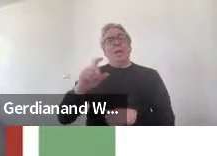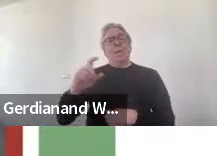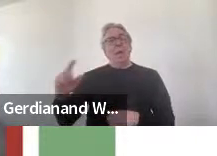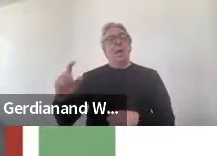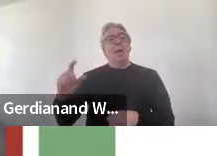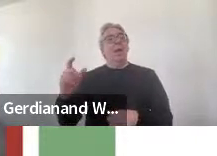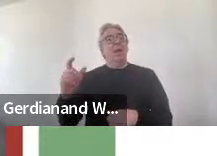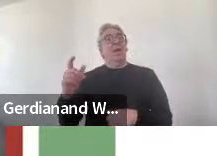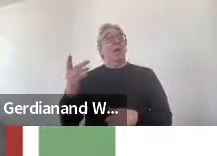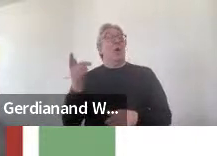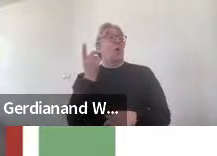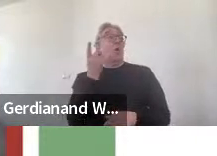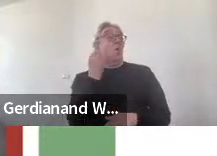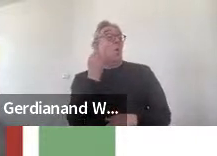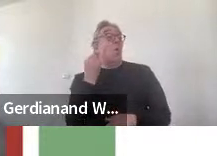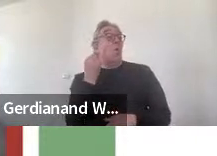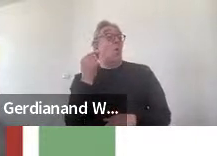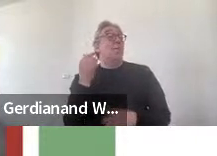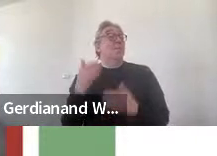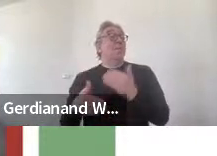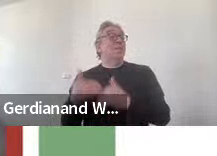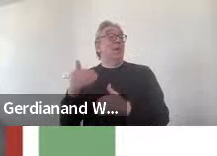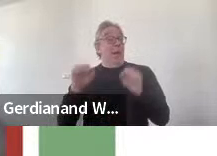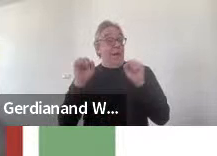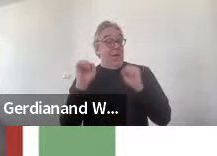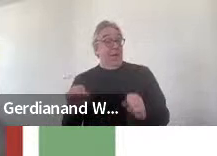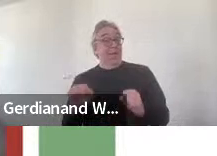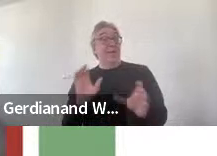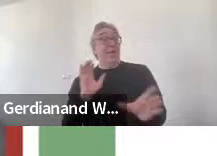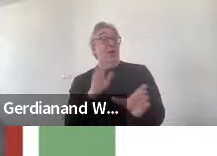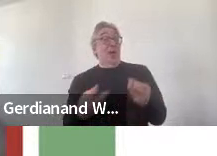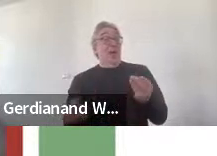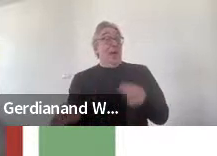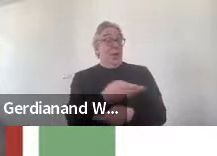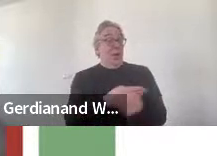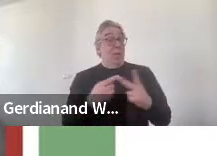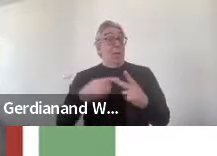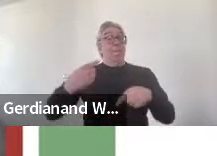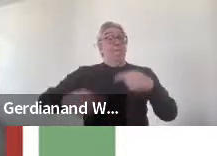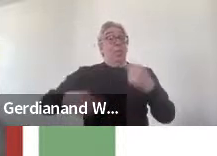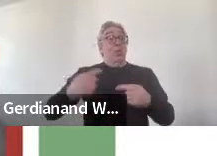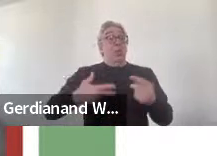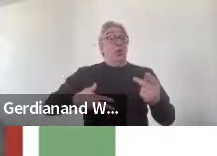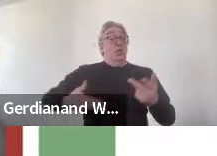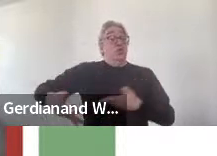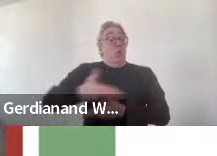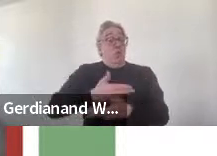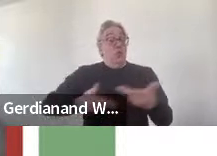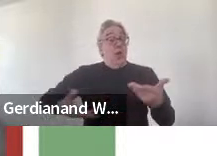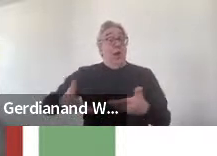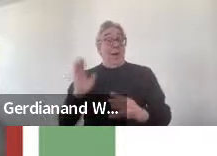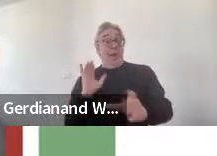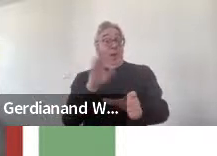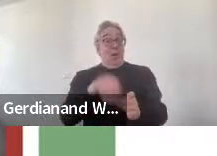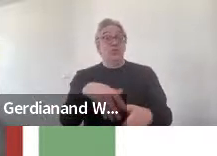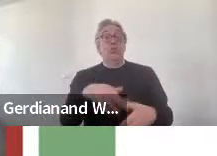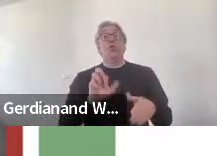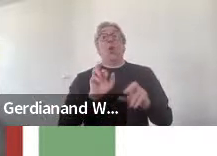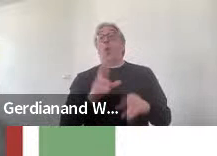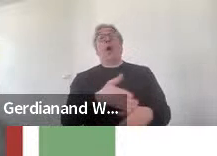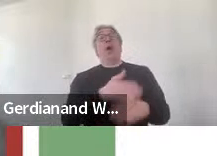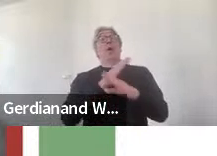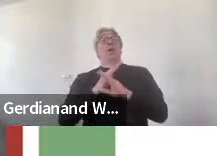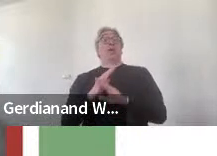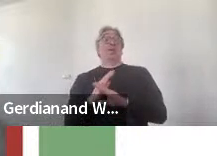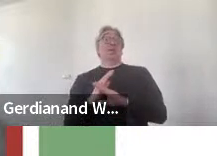political, economic, and social inclusion. I would like to begin by showing you a video of one of the